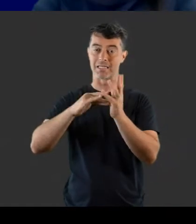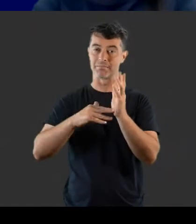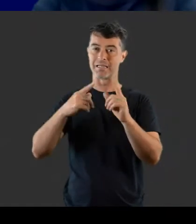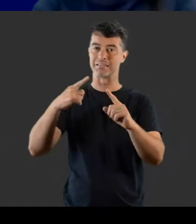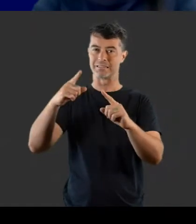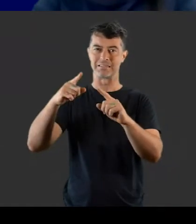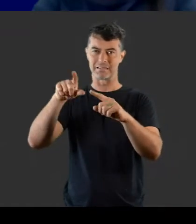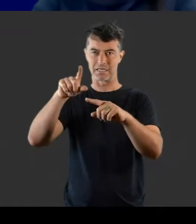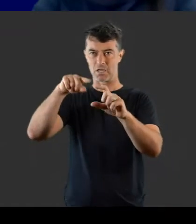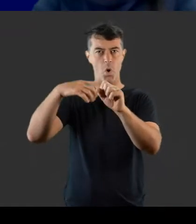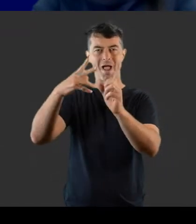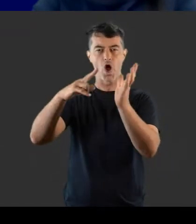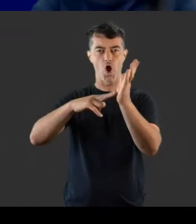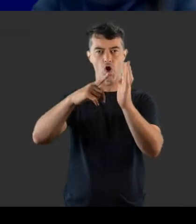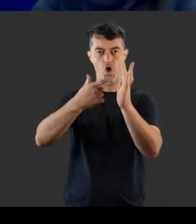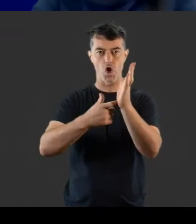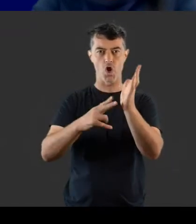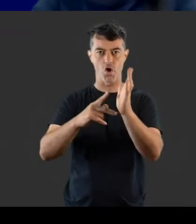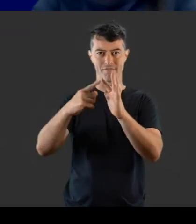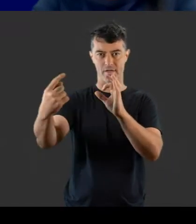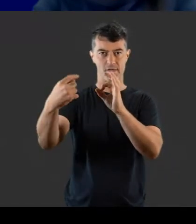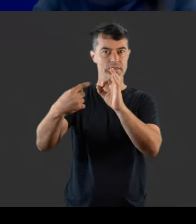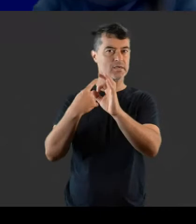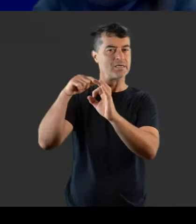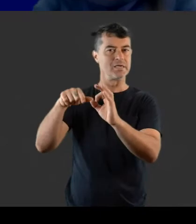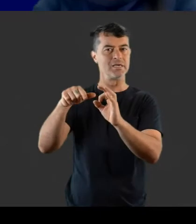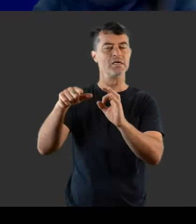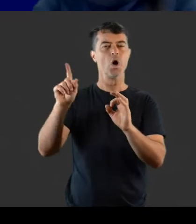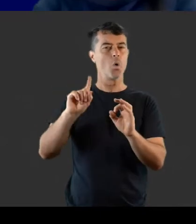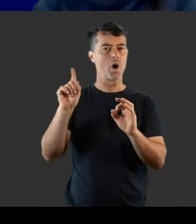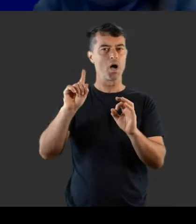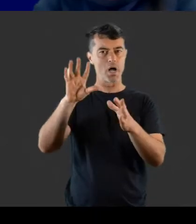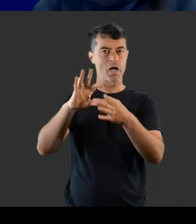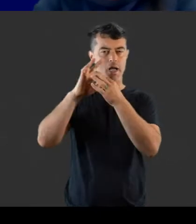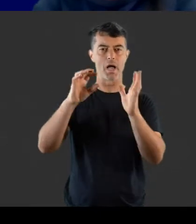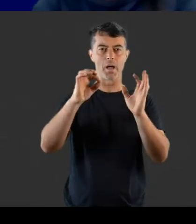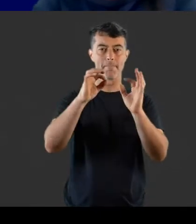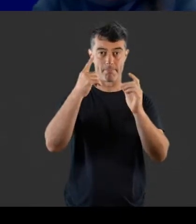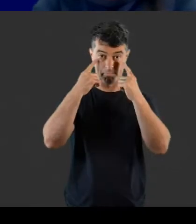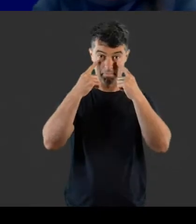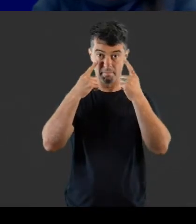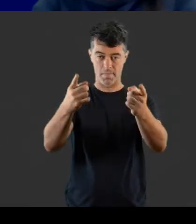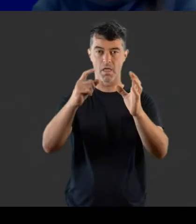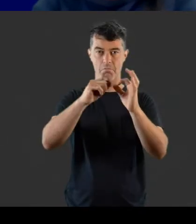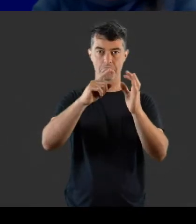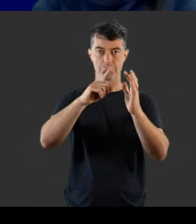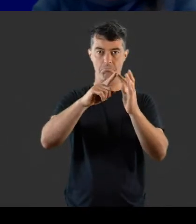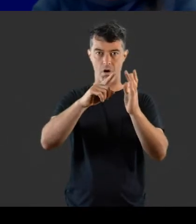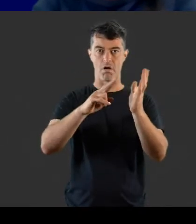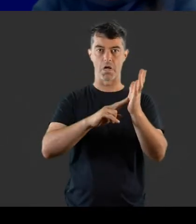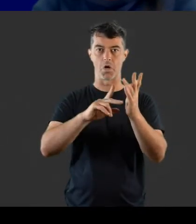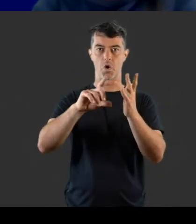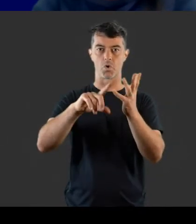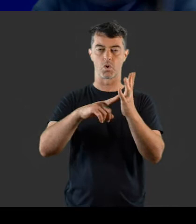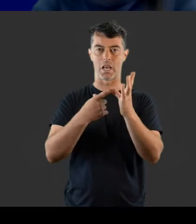the X-shaped structure, which is where the nerves cross over, which facilitates binocular vision.